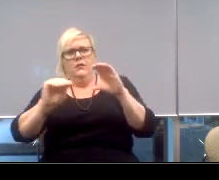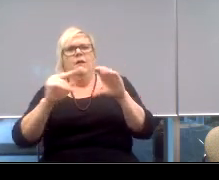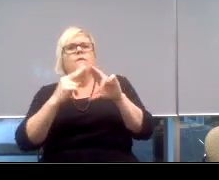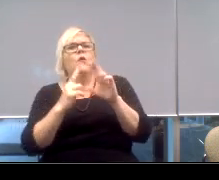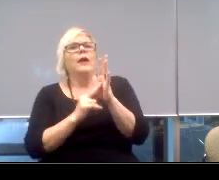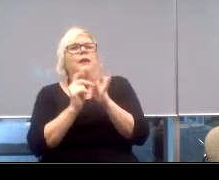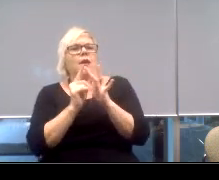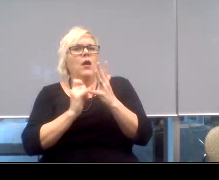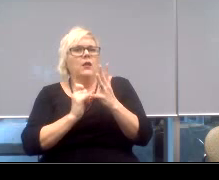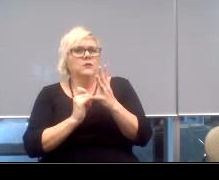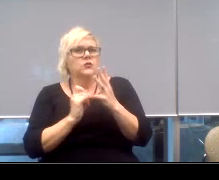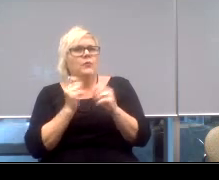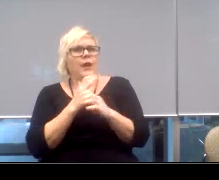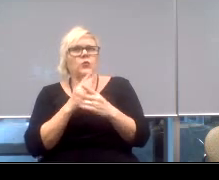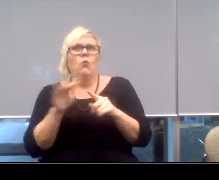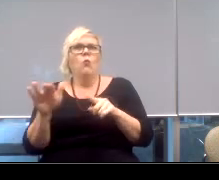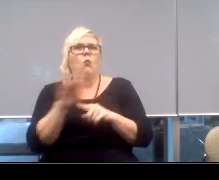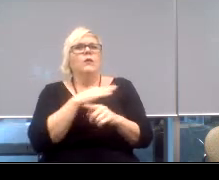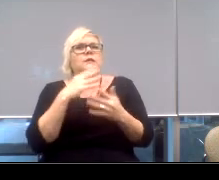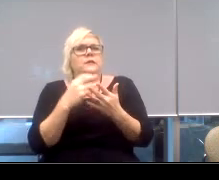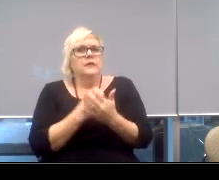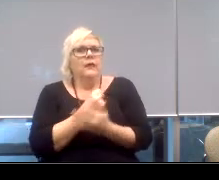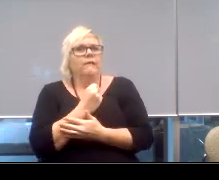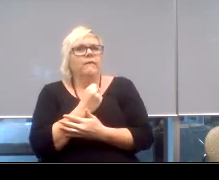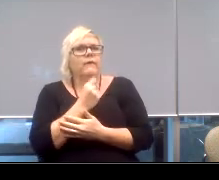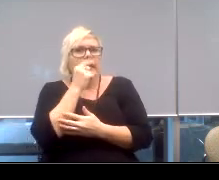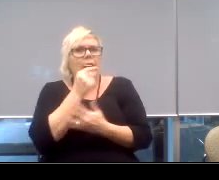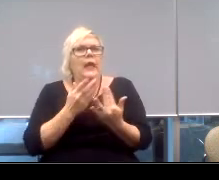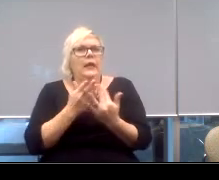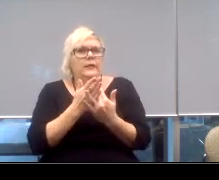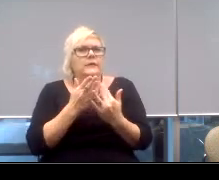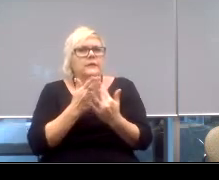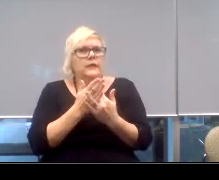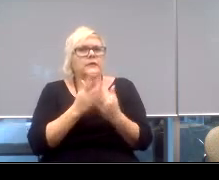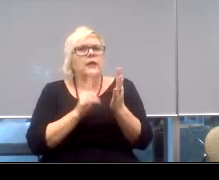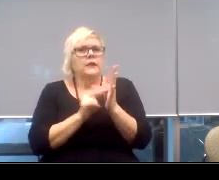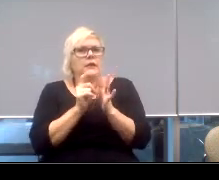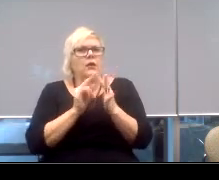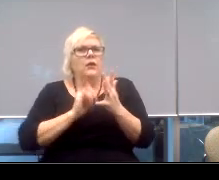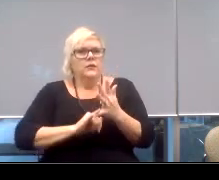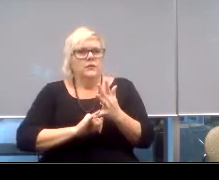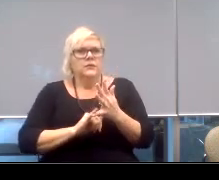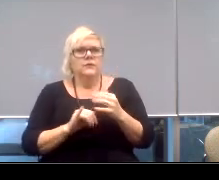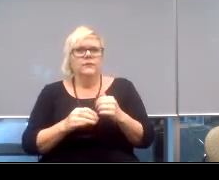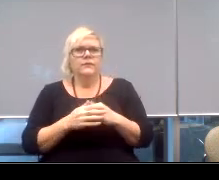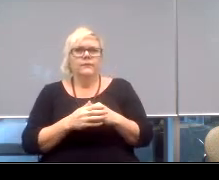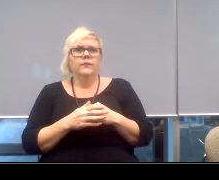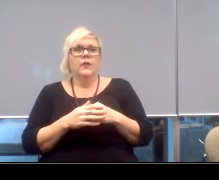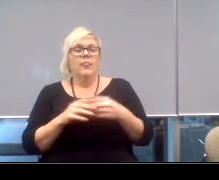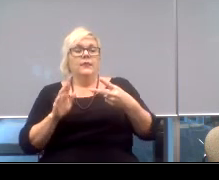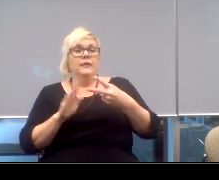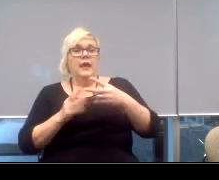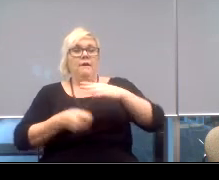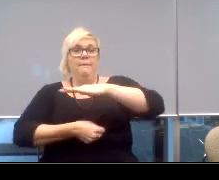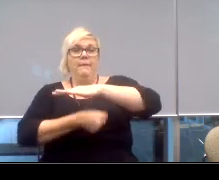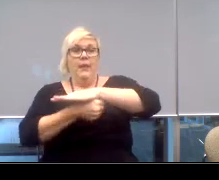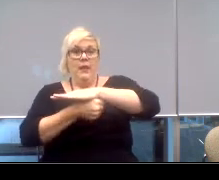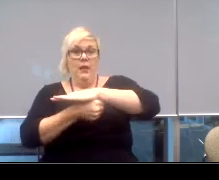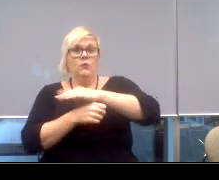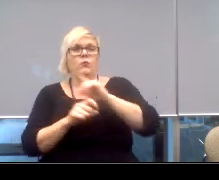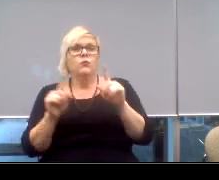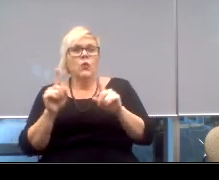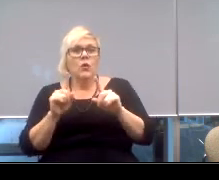So let's talk about choice and control, another key pillar. It provides people with individualised support and flexibility to manage their